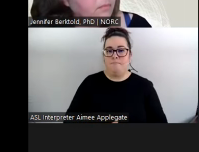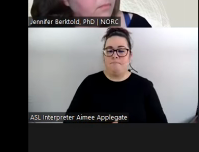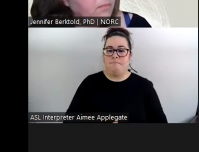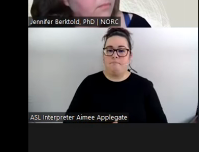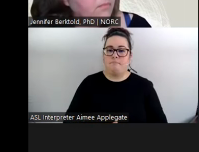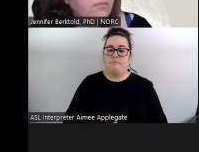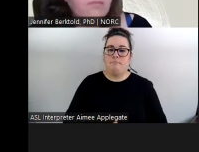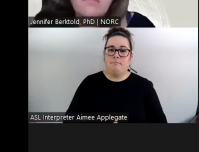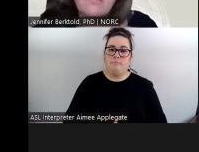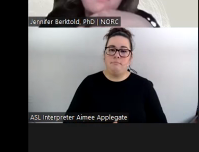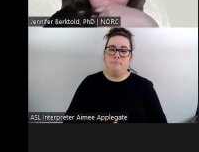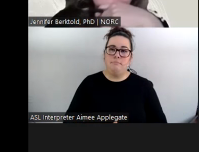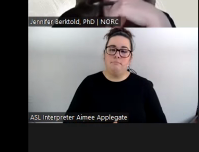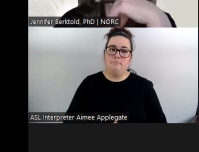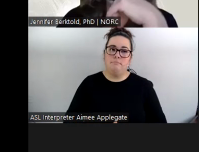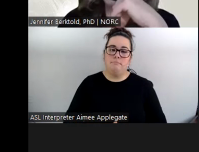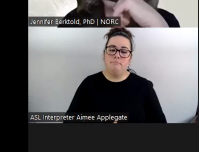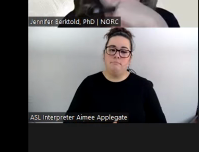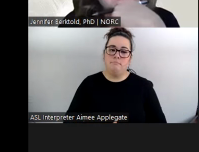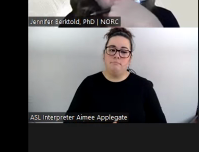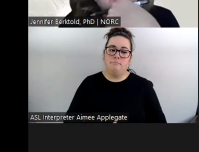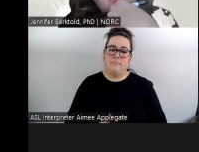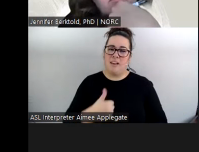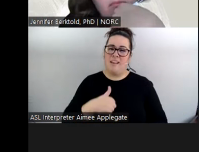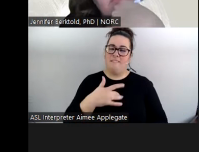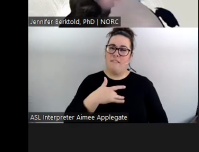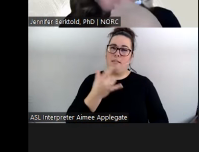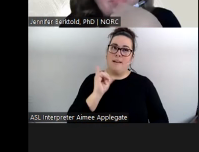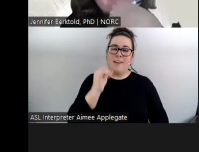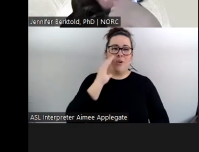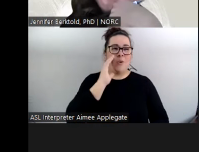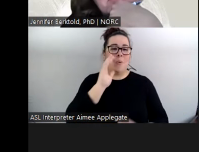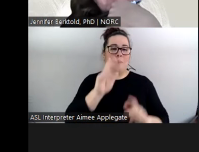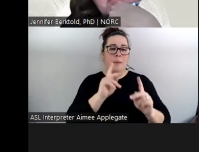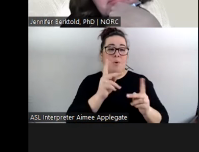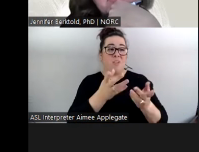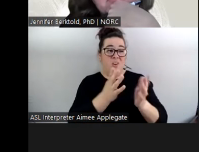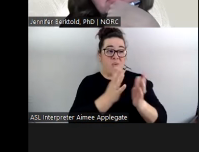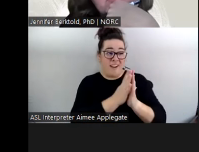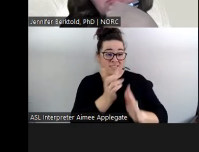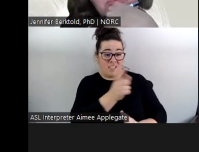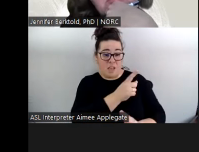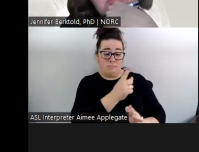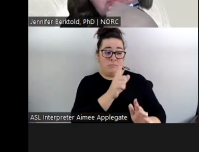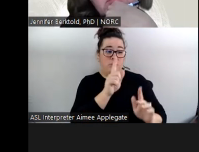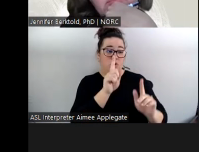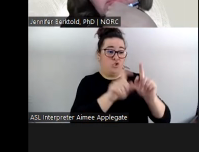liken it to asking folks to fill out surveys. Like it's just another